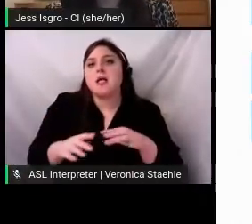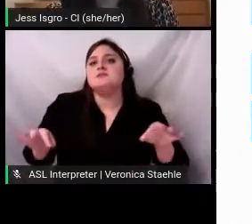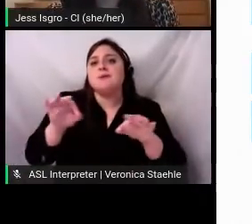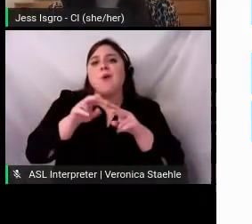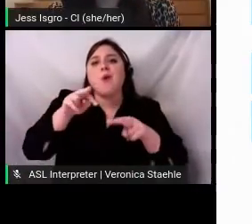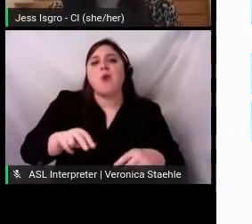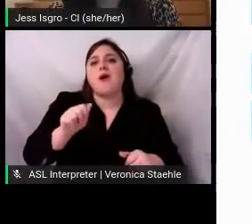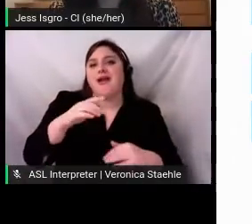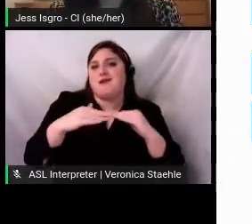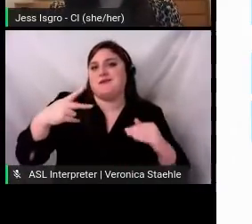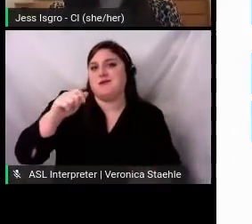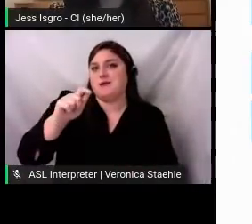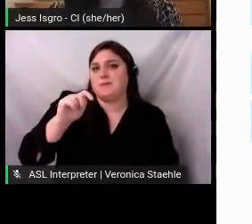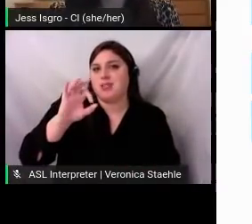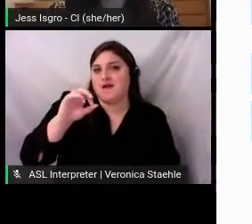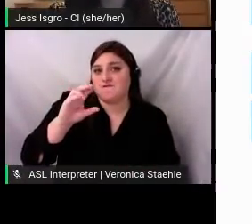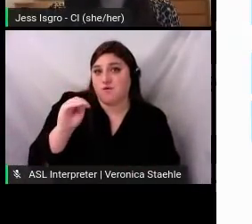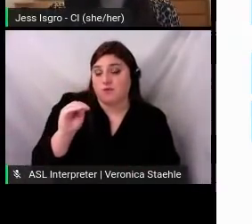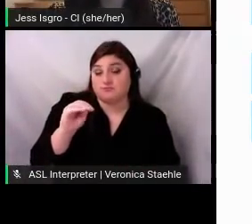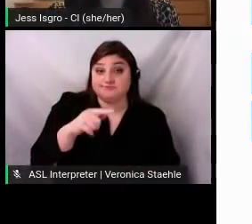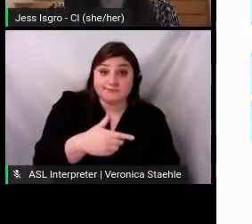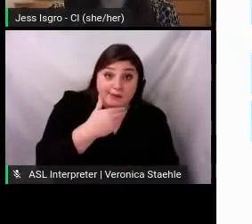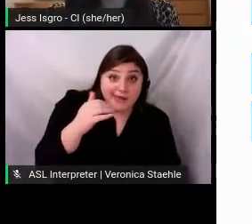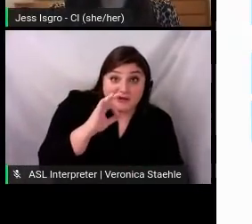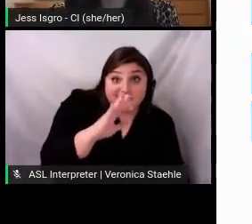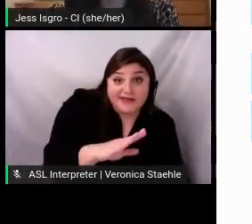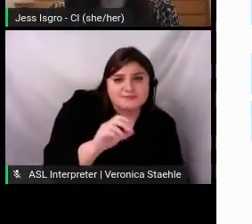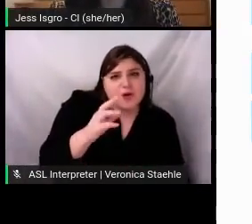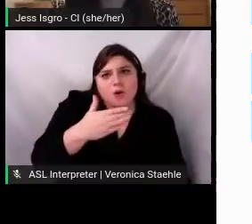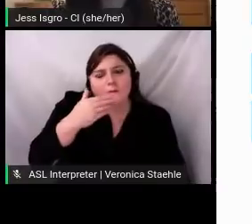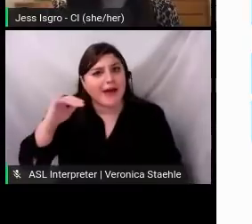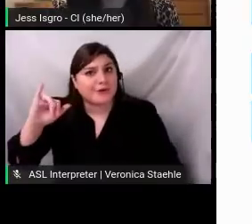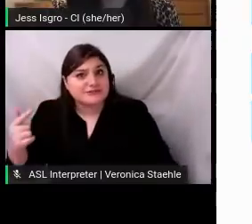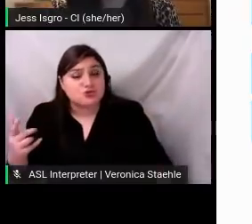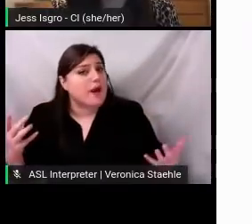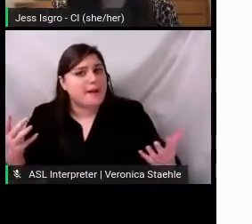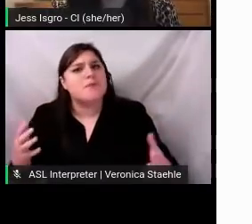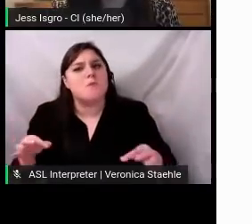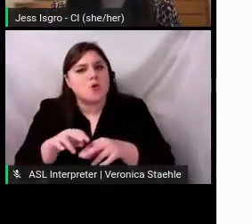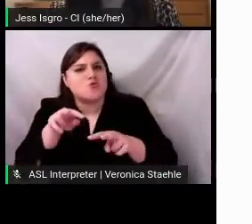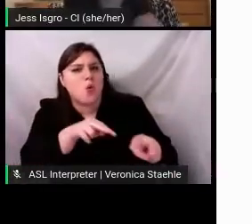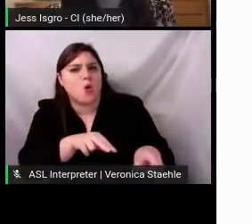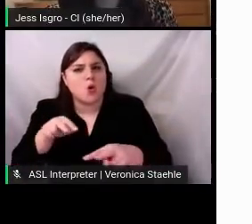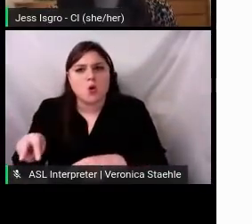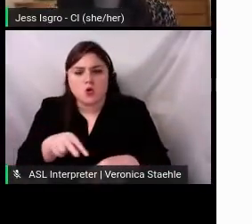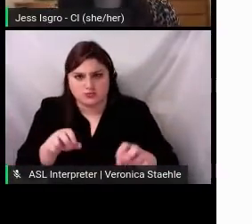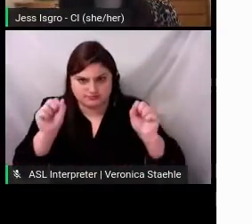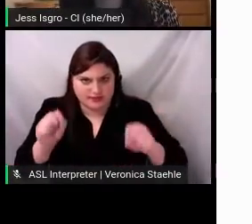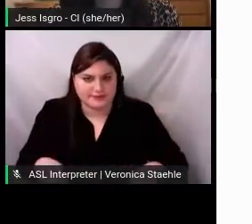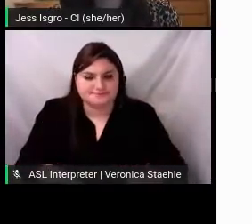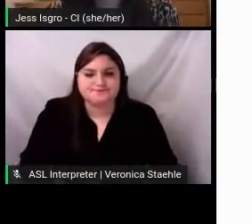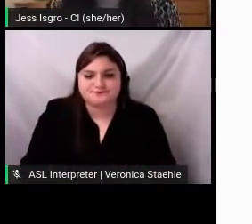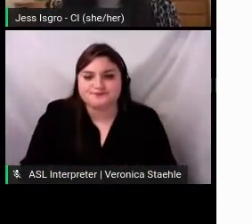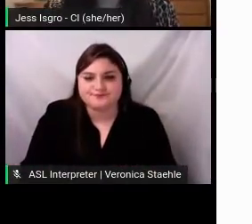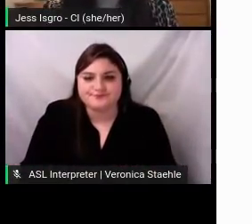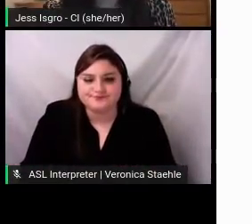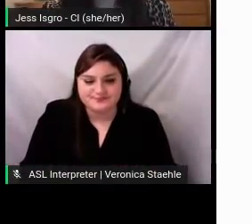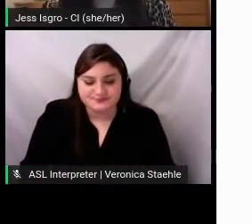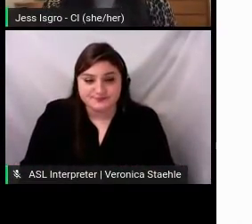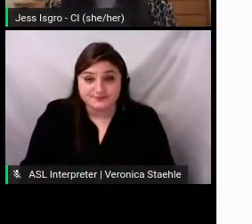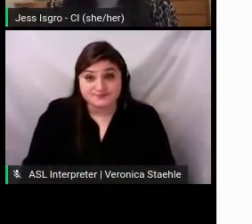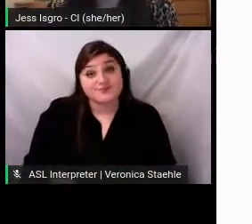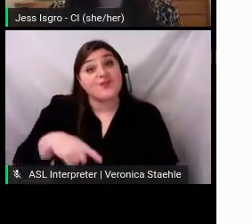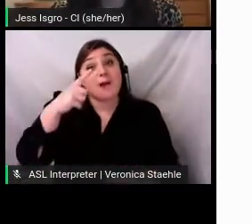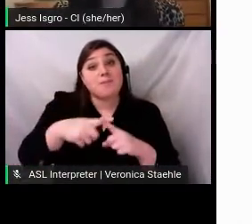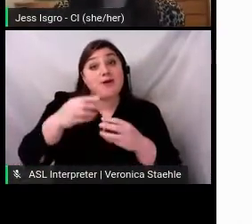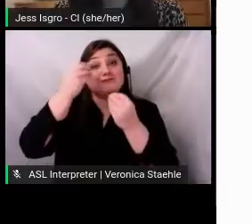you see a change in engagement if you wait a few hours in between or if you post different content? You can also begin to visualize data to